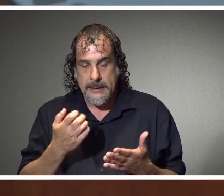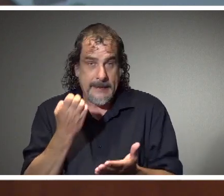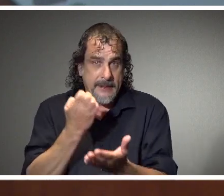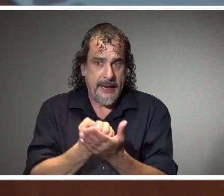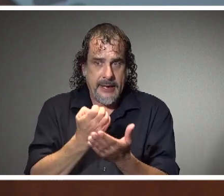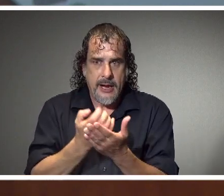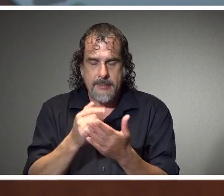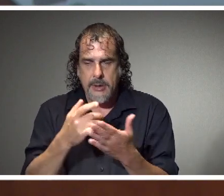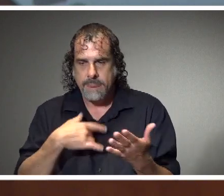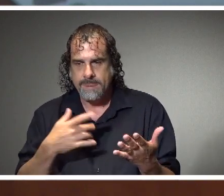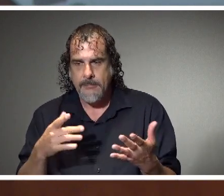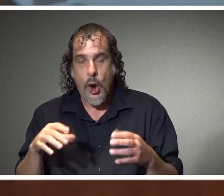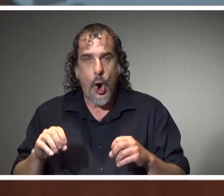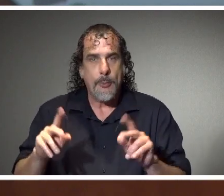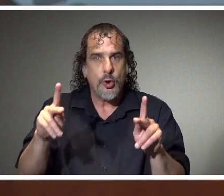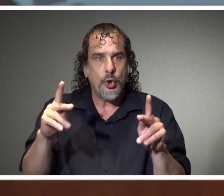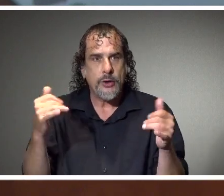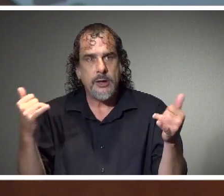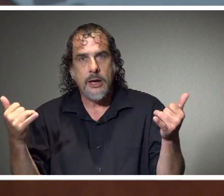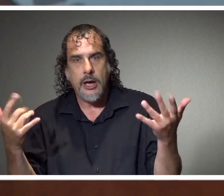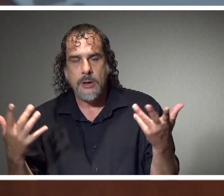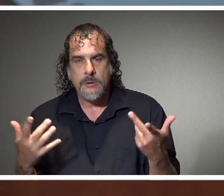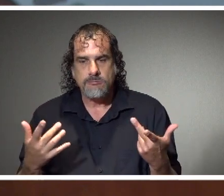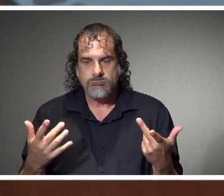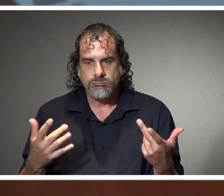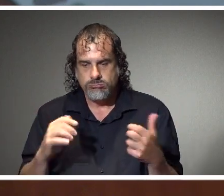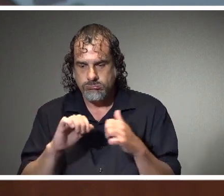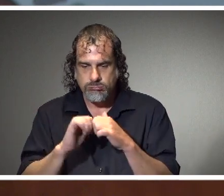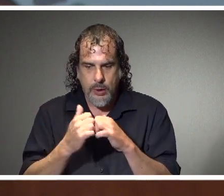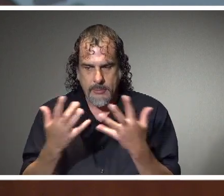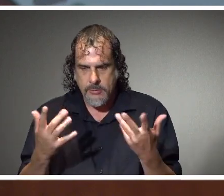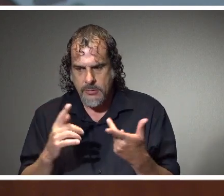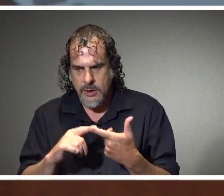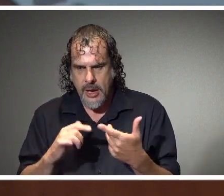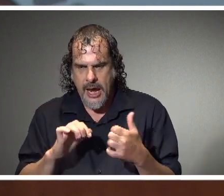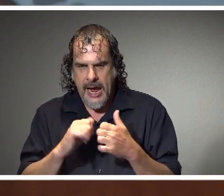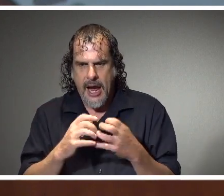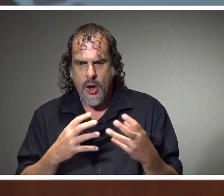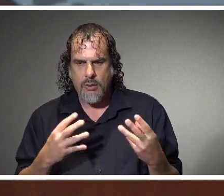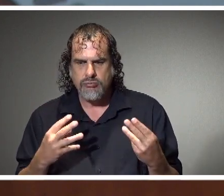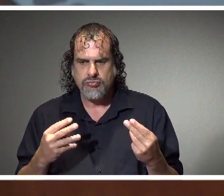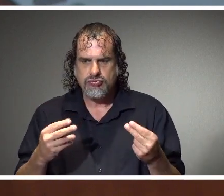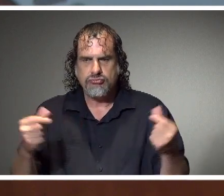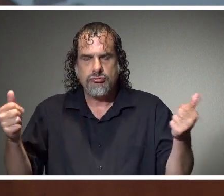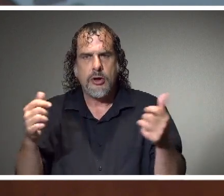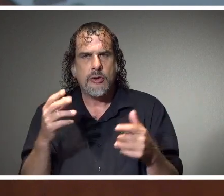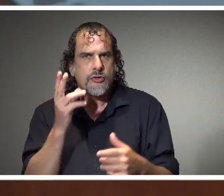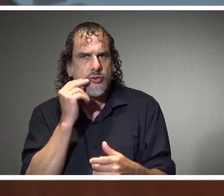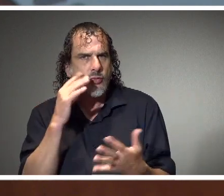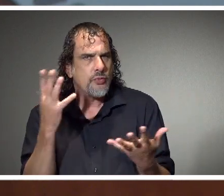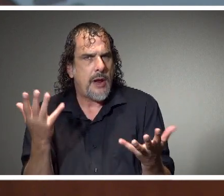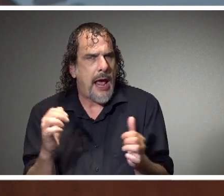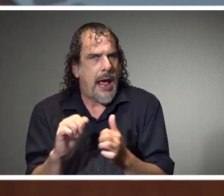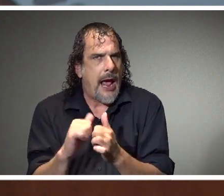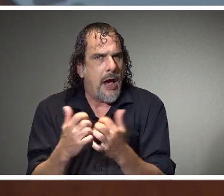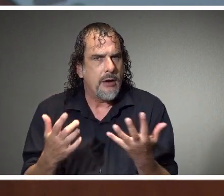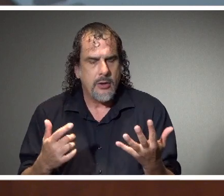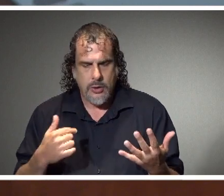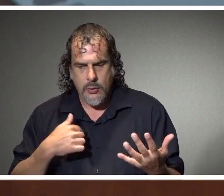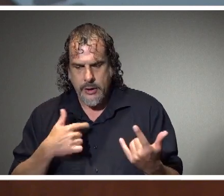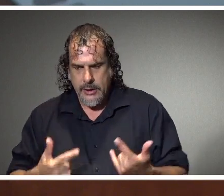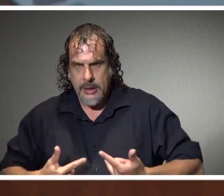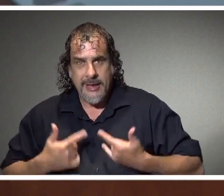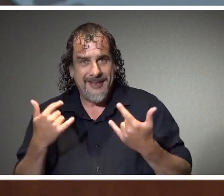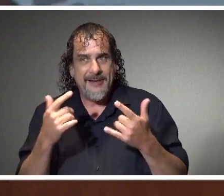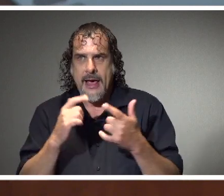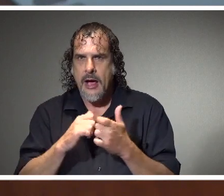of us. The question is how fast or how long is the recovery going to be? We live in the age of